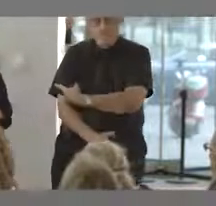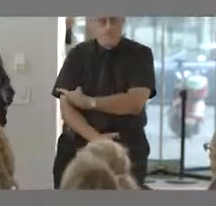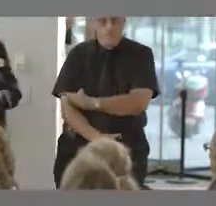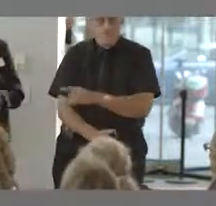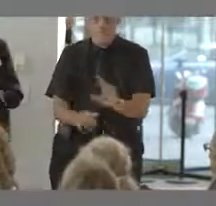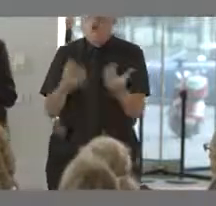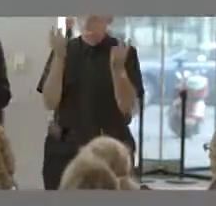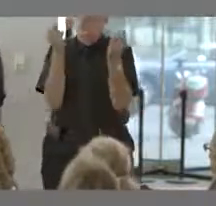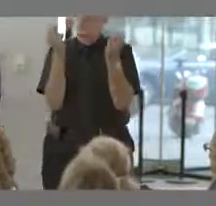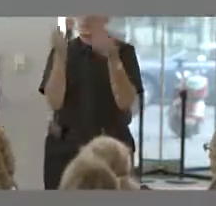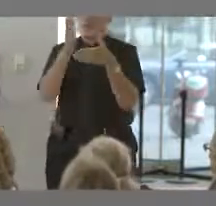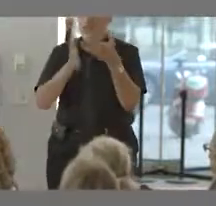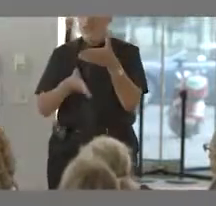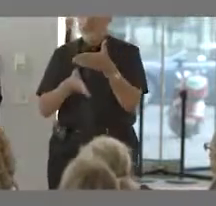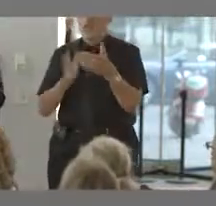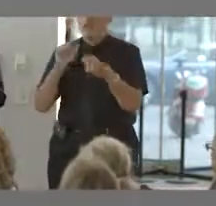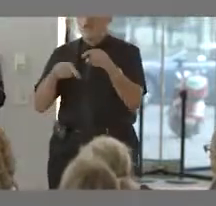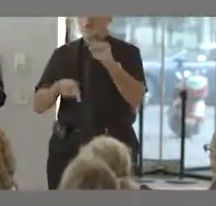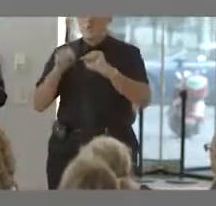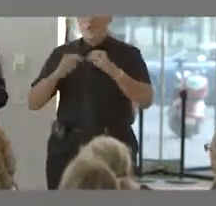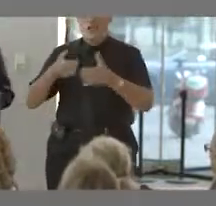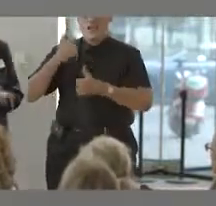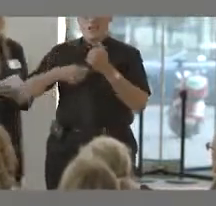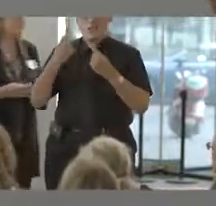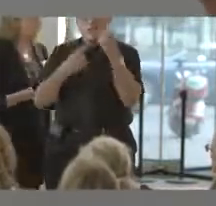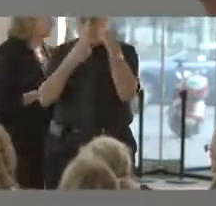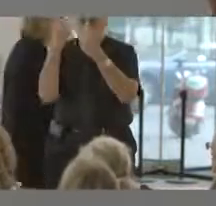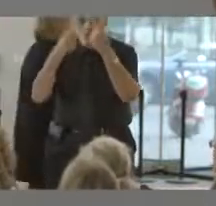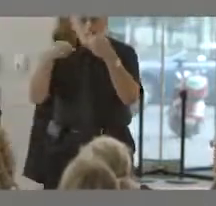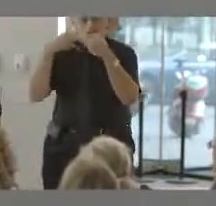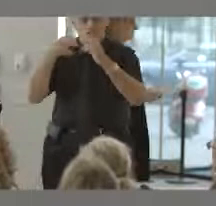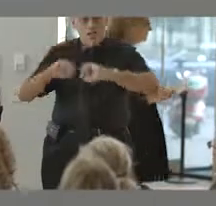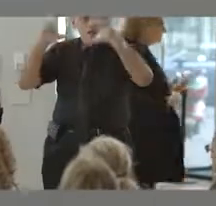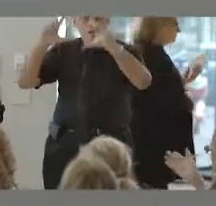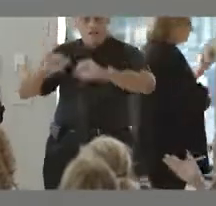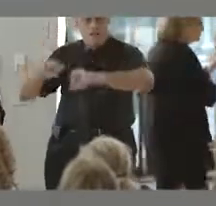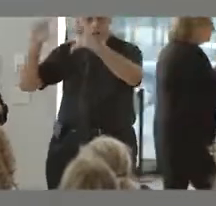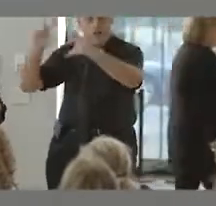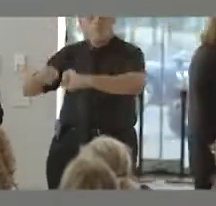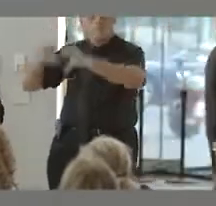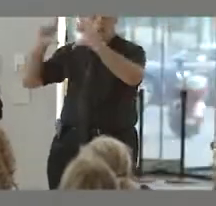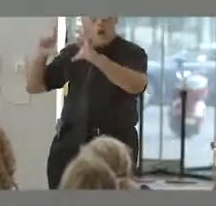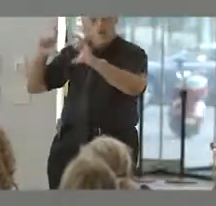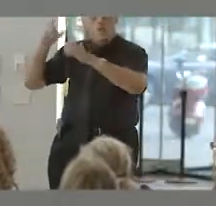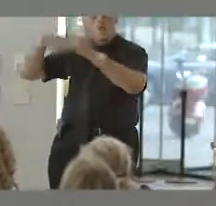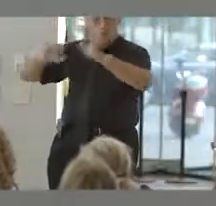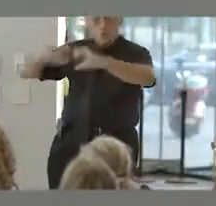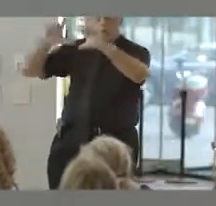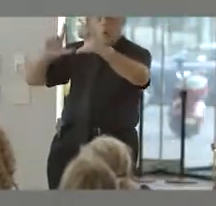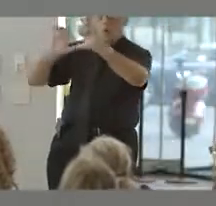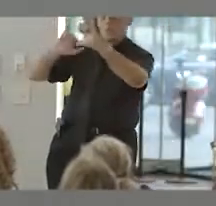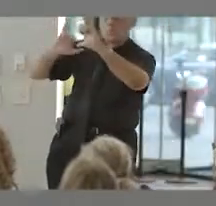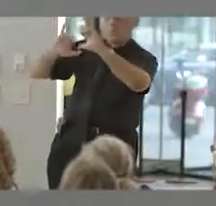What we can do at the end is we can go back to each of the consideration slides, let it sit for a minute so that you can